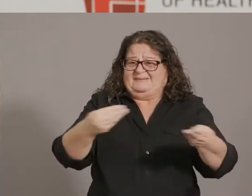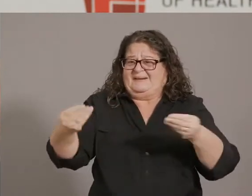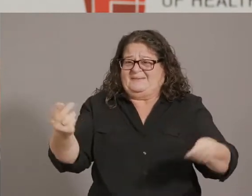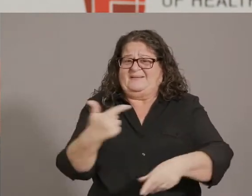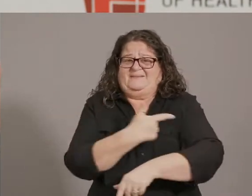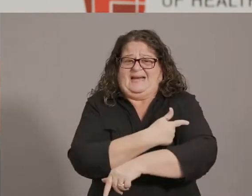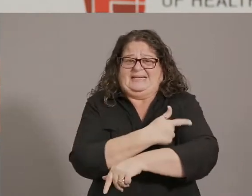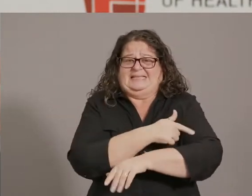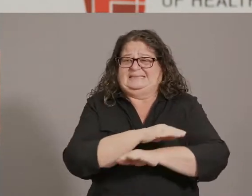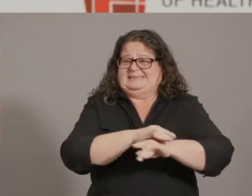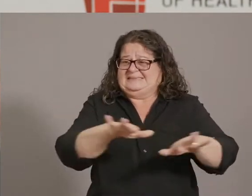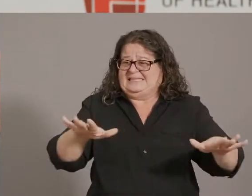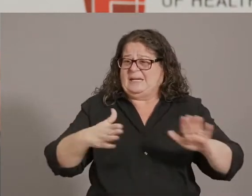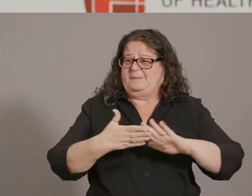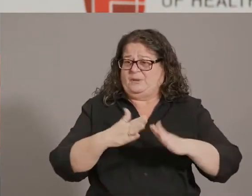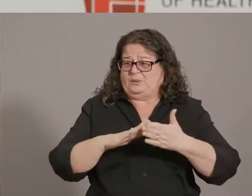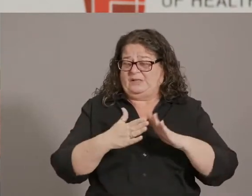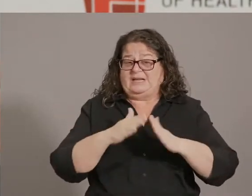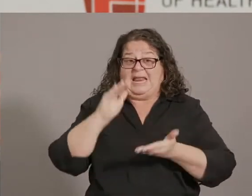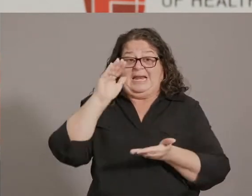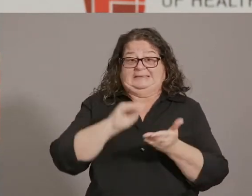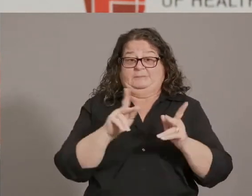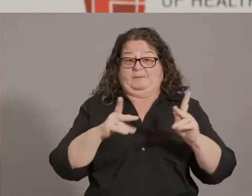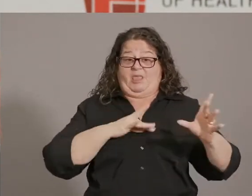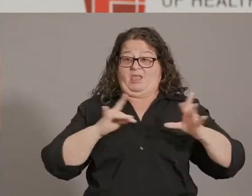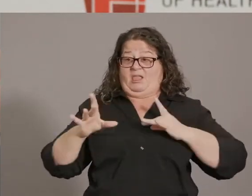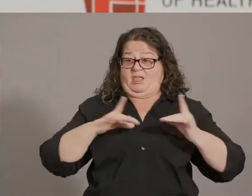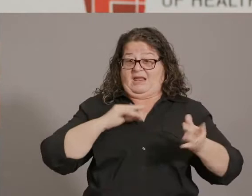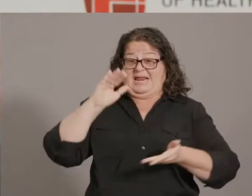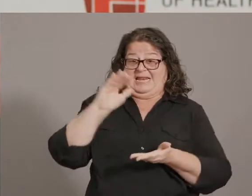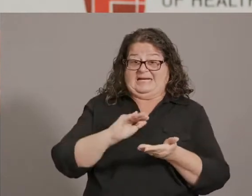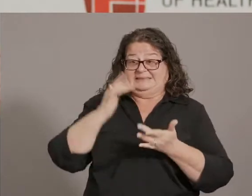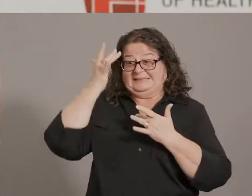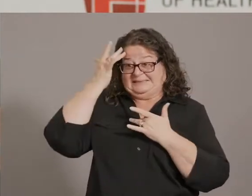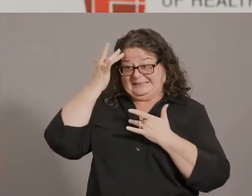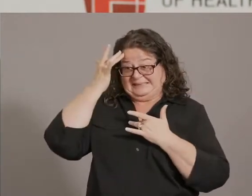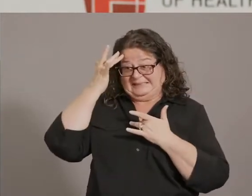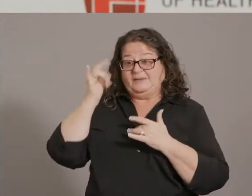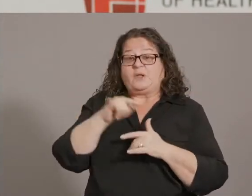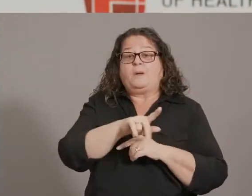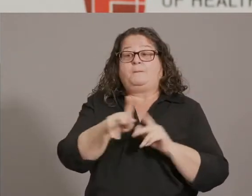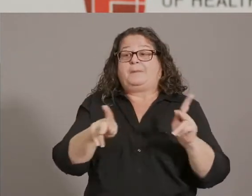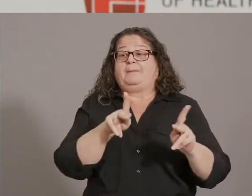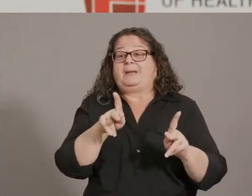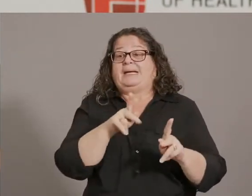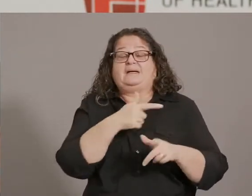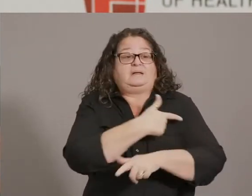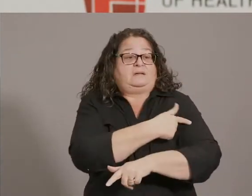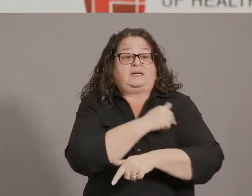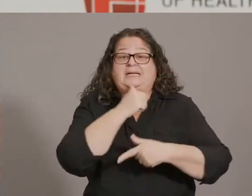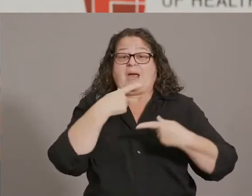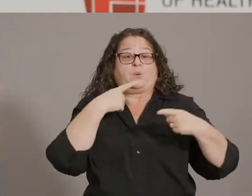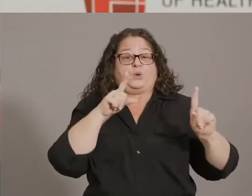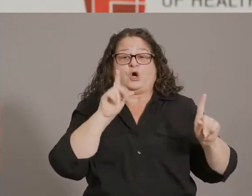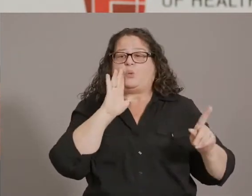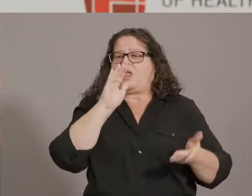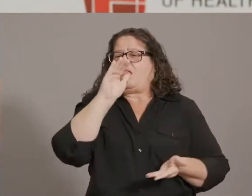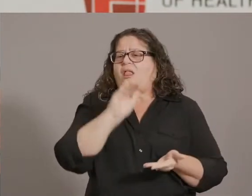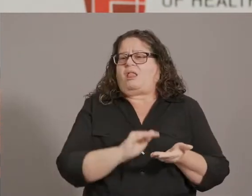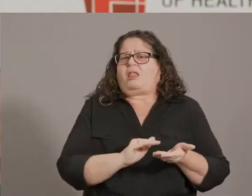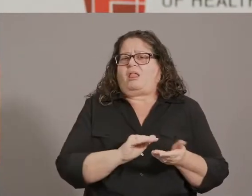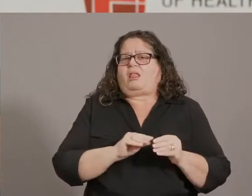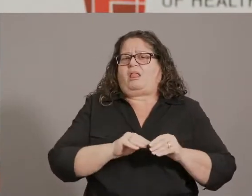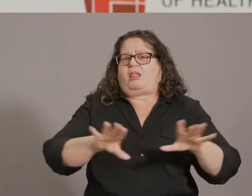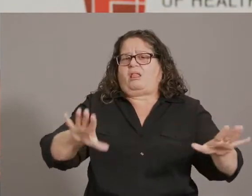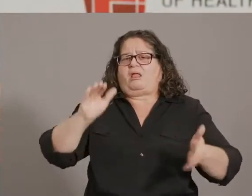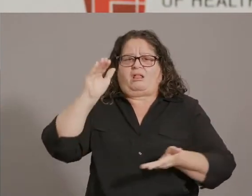is for those people that can't get vaccine or who the vaccine didn't work in. And so we would, if you've got symptoms